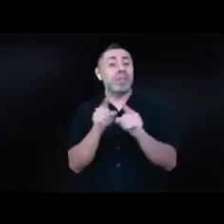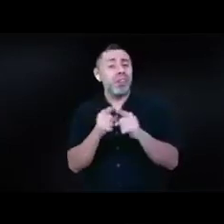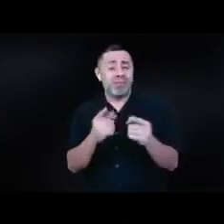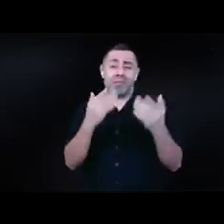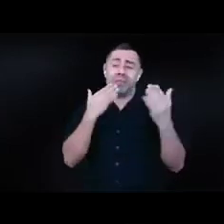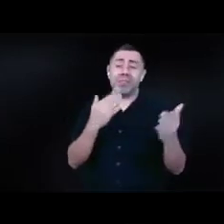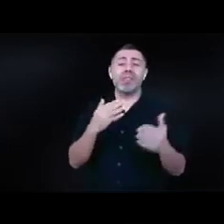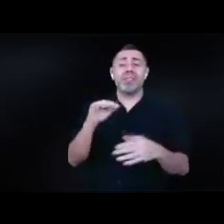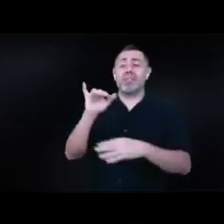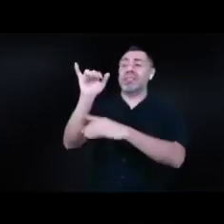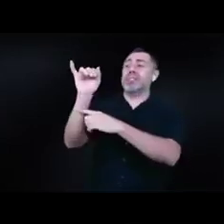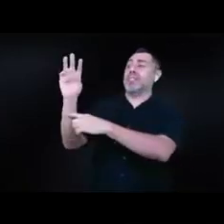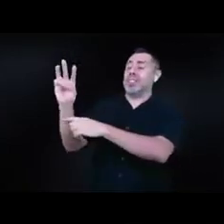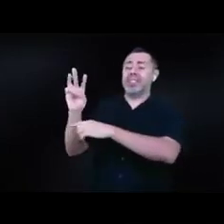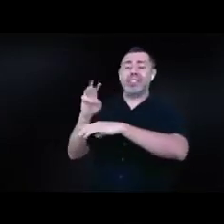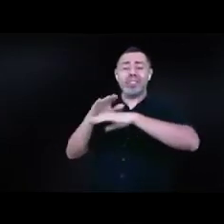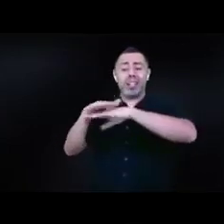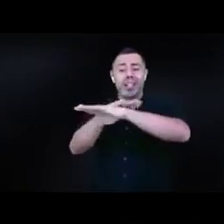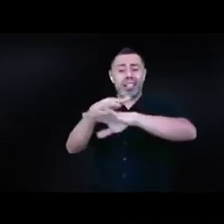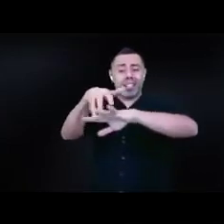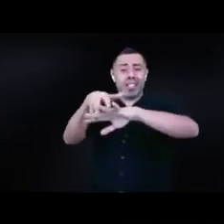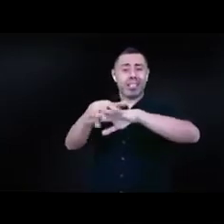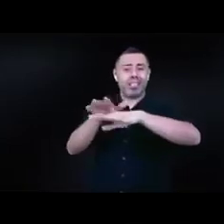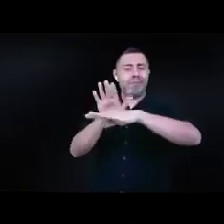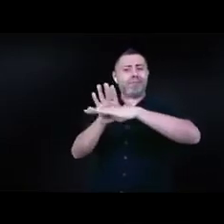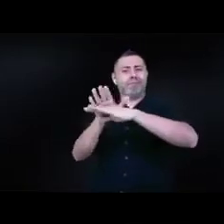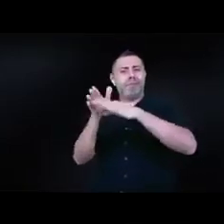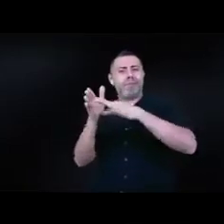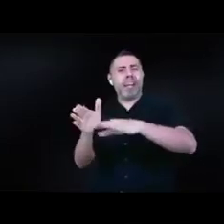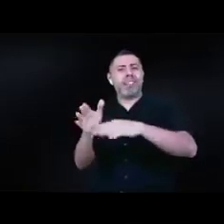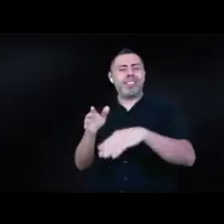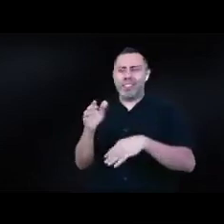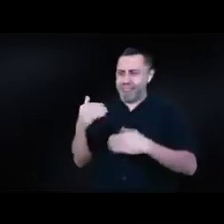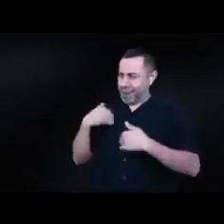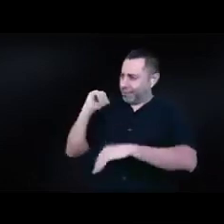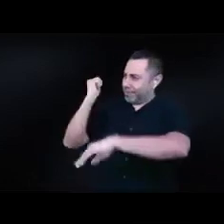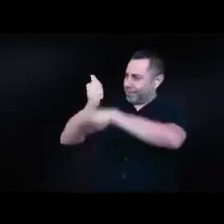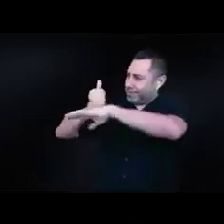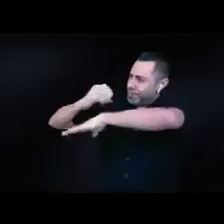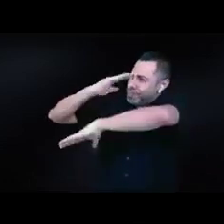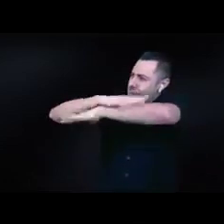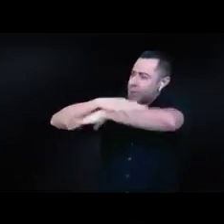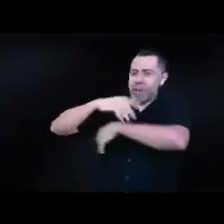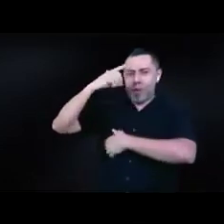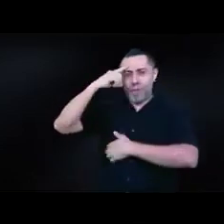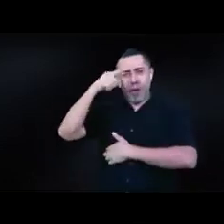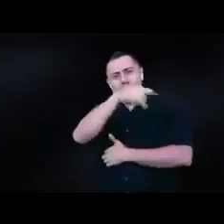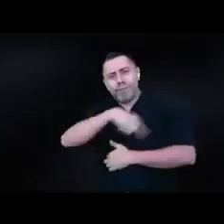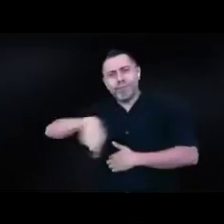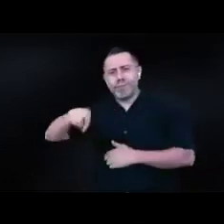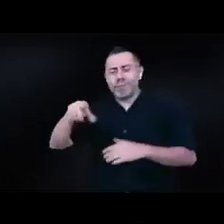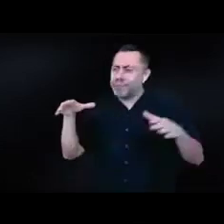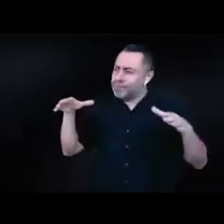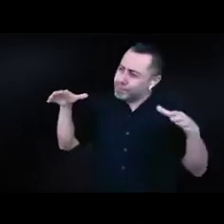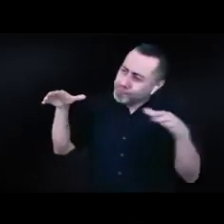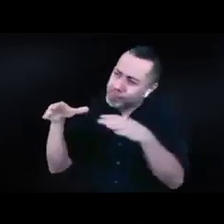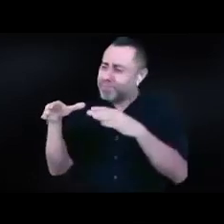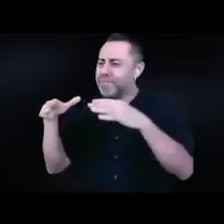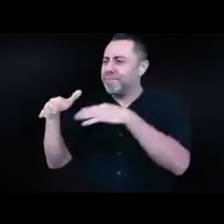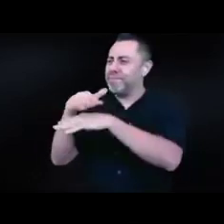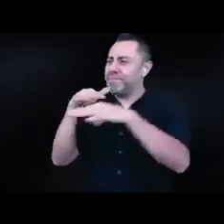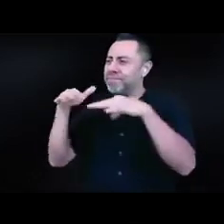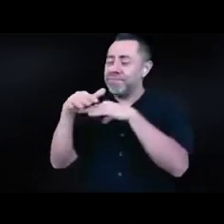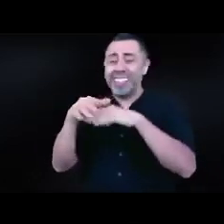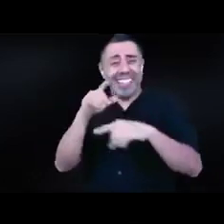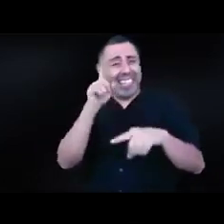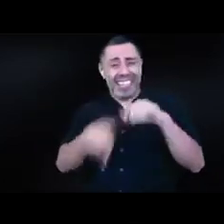Ways, where we can hang out with everybody out there. You know, we can't see you in person, but I'm so glad